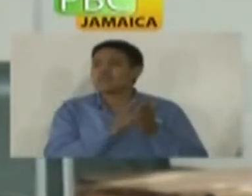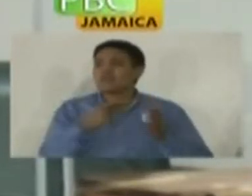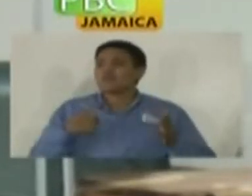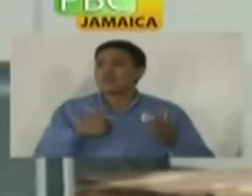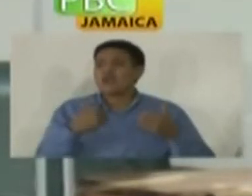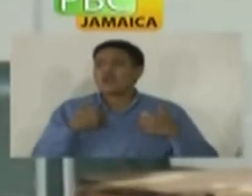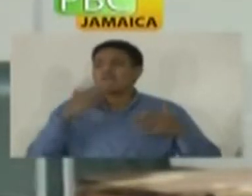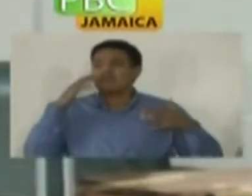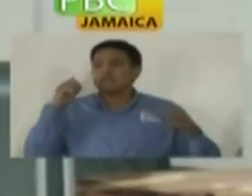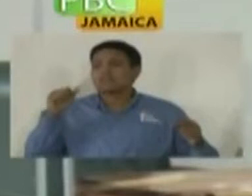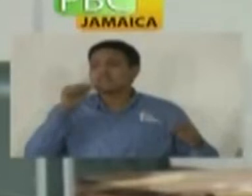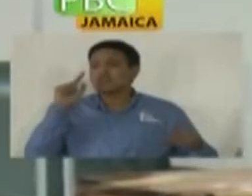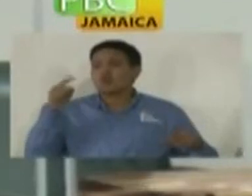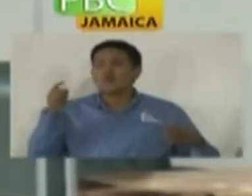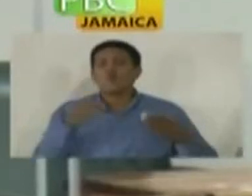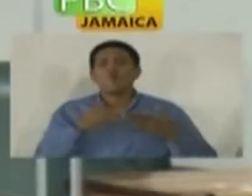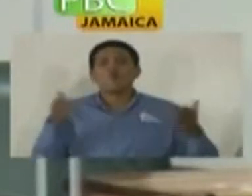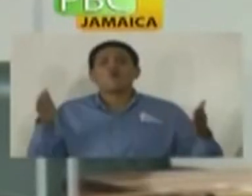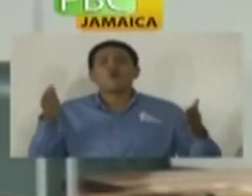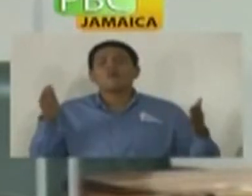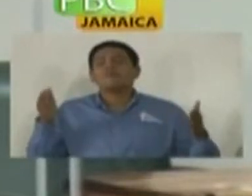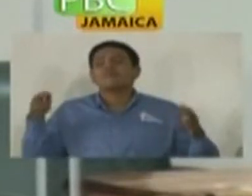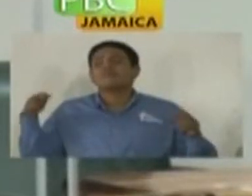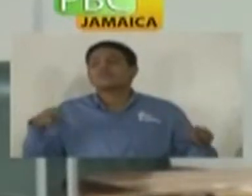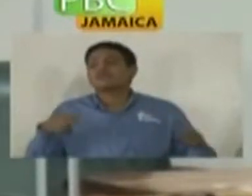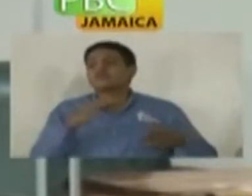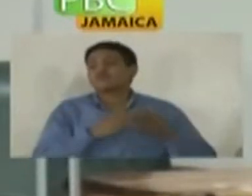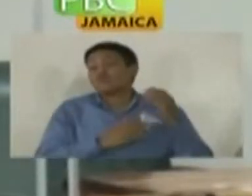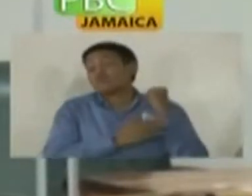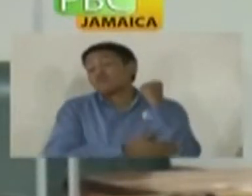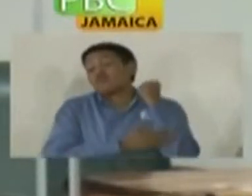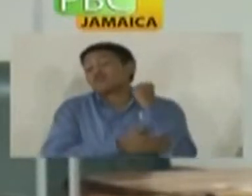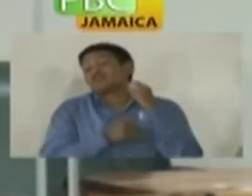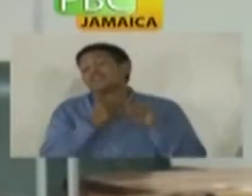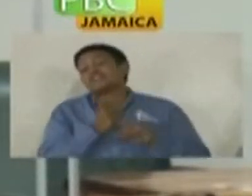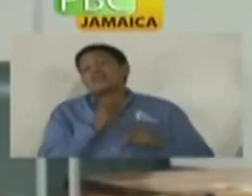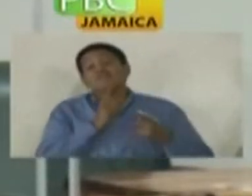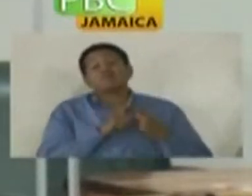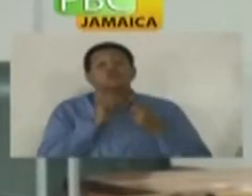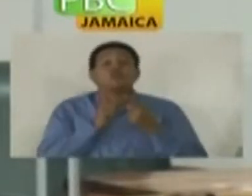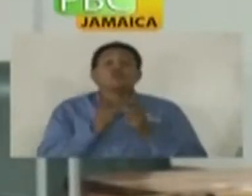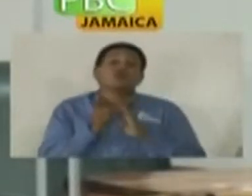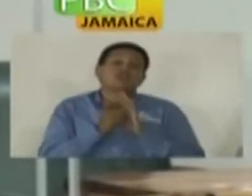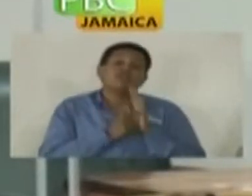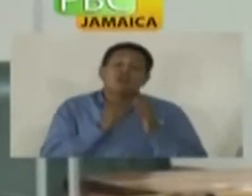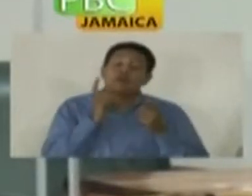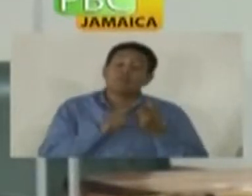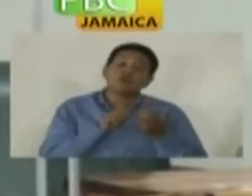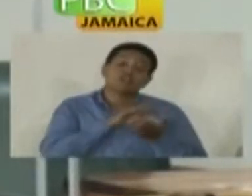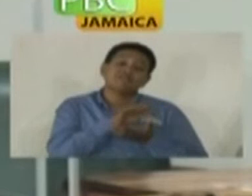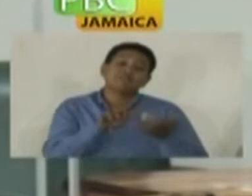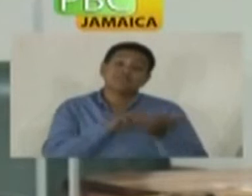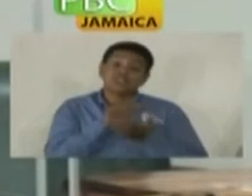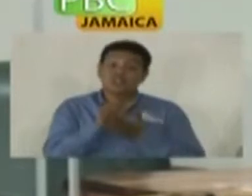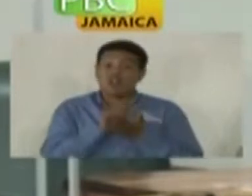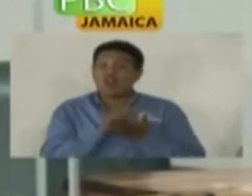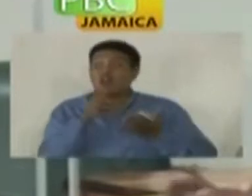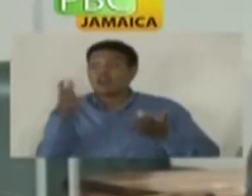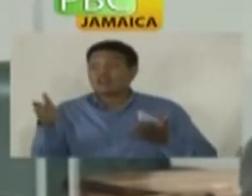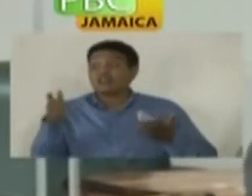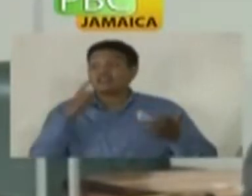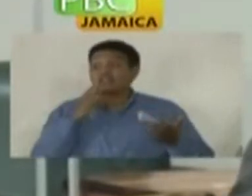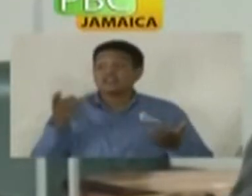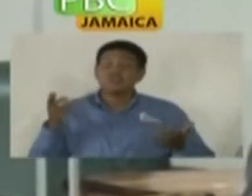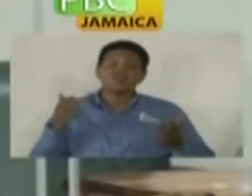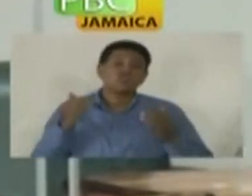Mr. President, it's not just open-ended. There are some countries on a point of law and a point of mixed law and so on, miscarriage